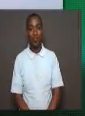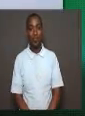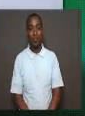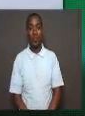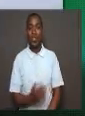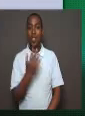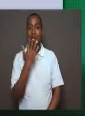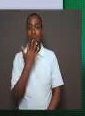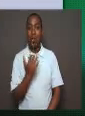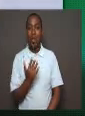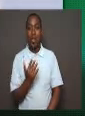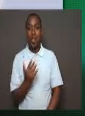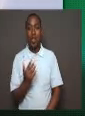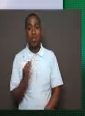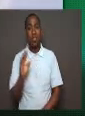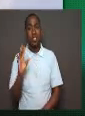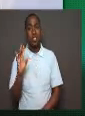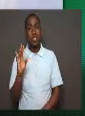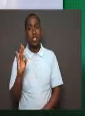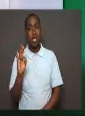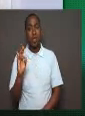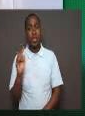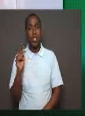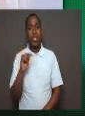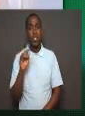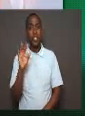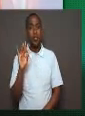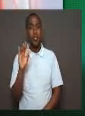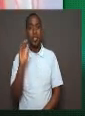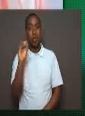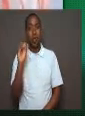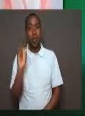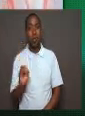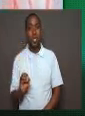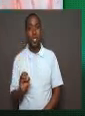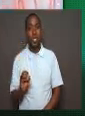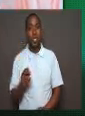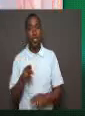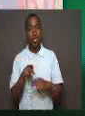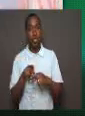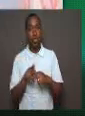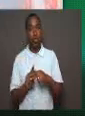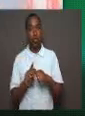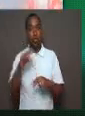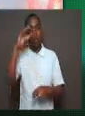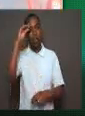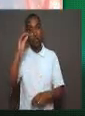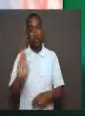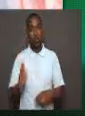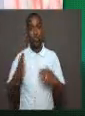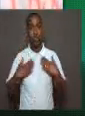Blood makes up about 7 to 8% of the weight of the human